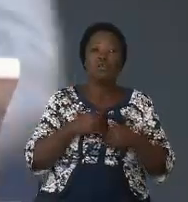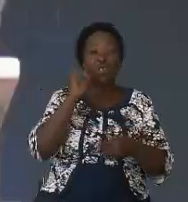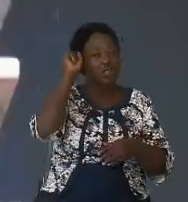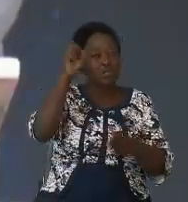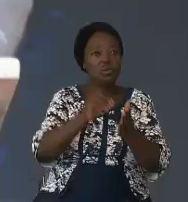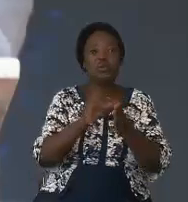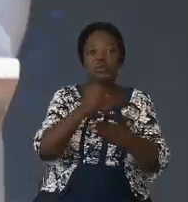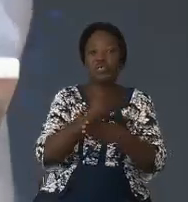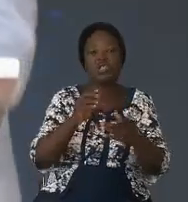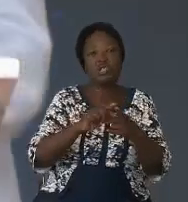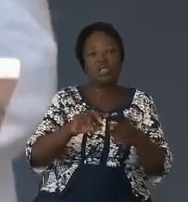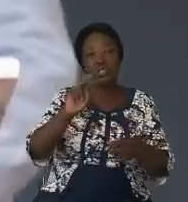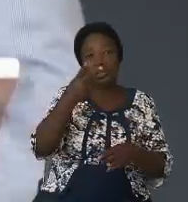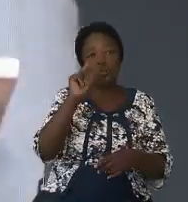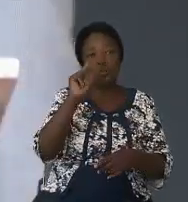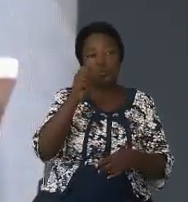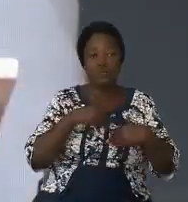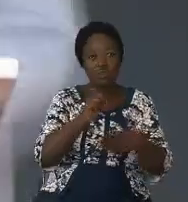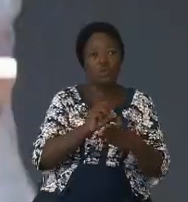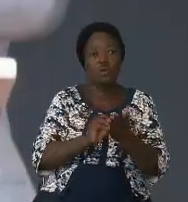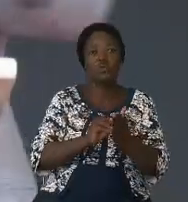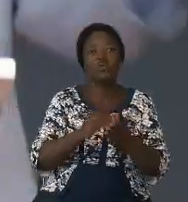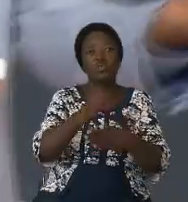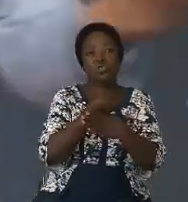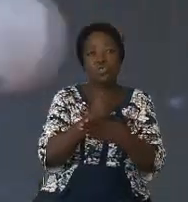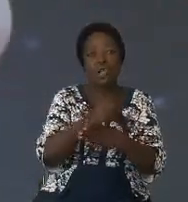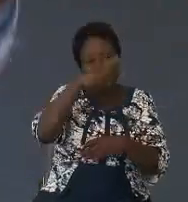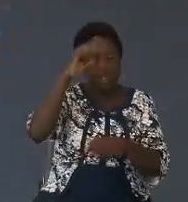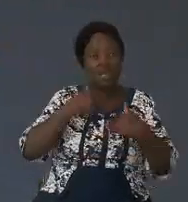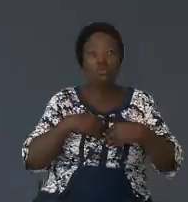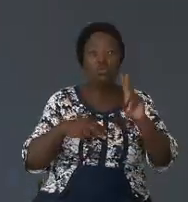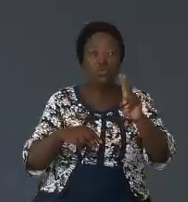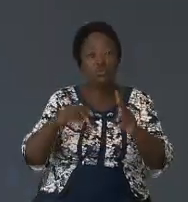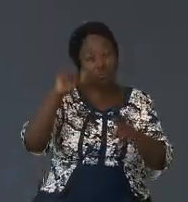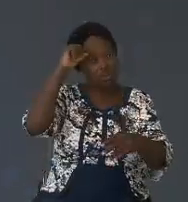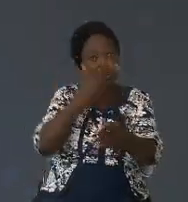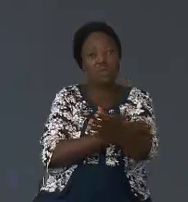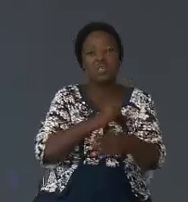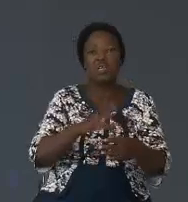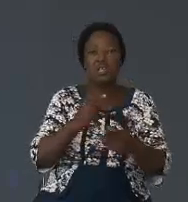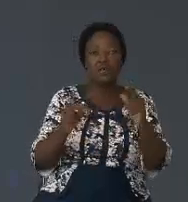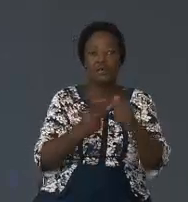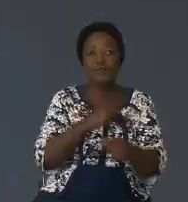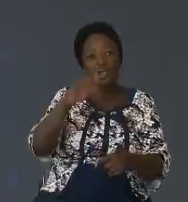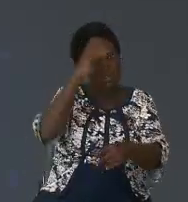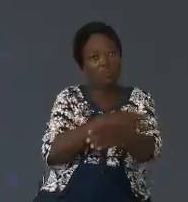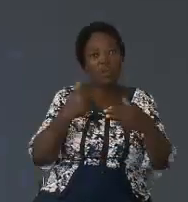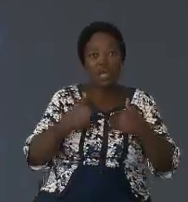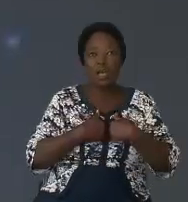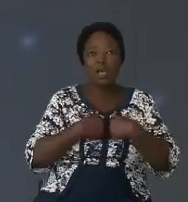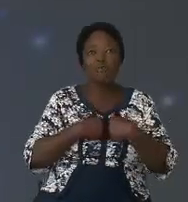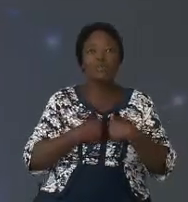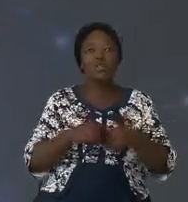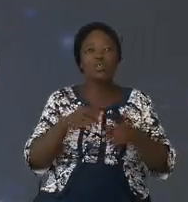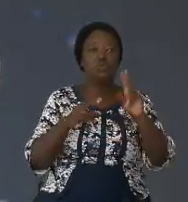shares, and then the others will have their shares. And because he had two sons, the first son